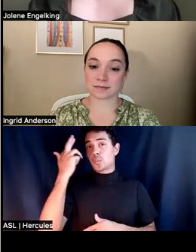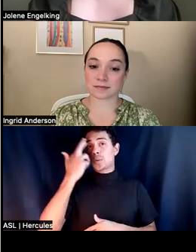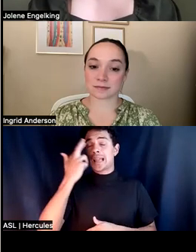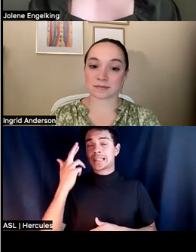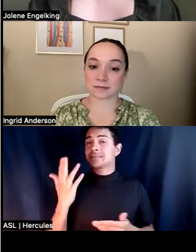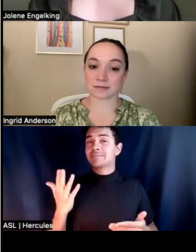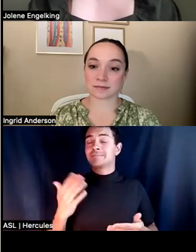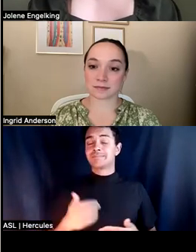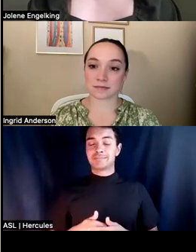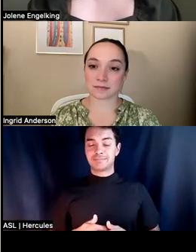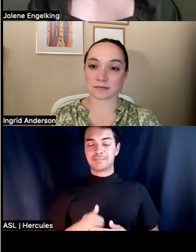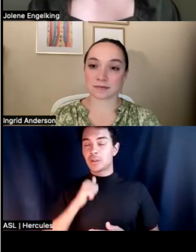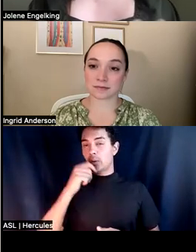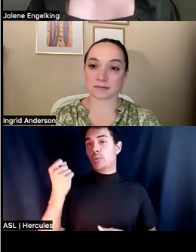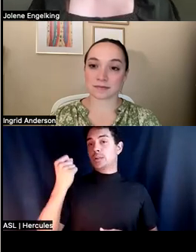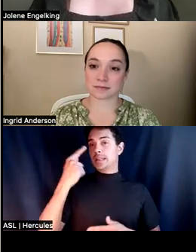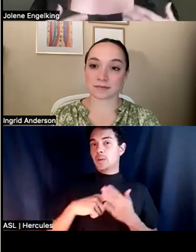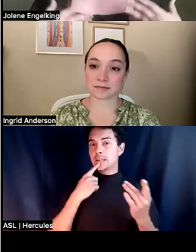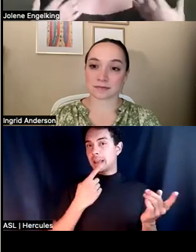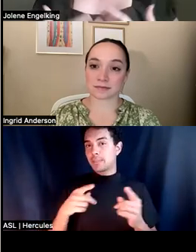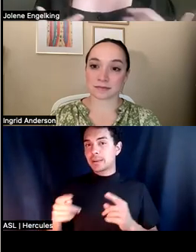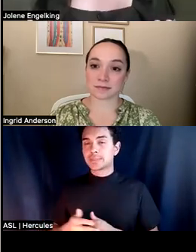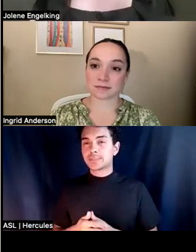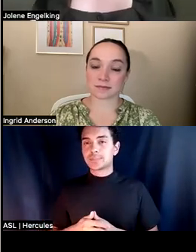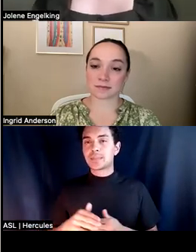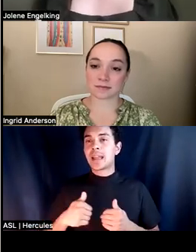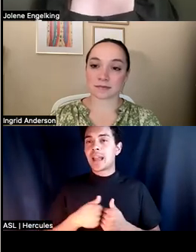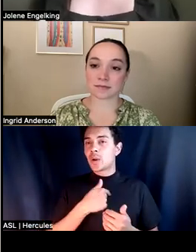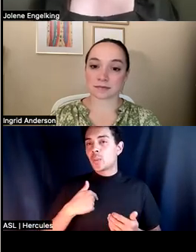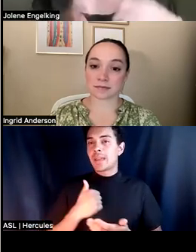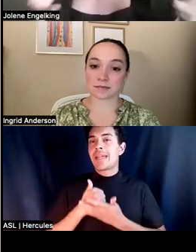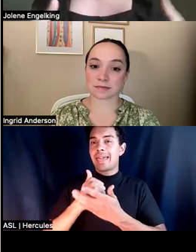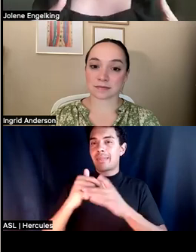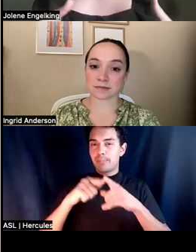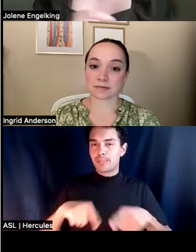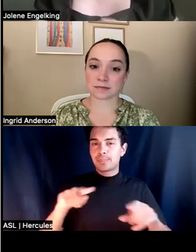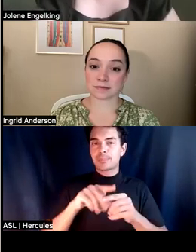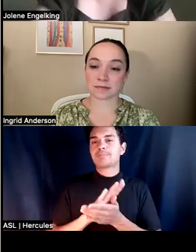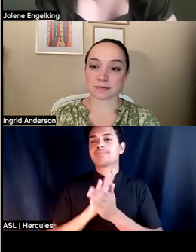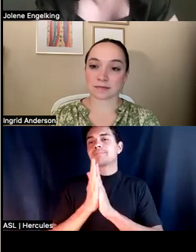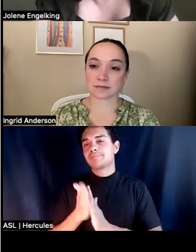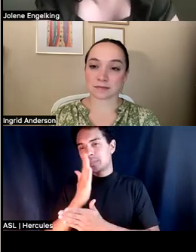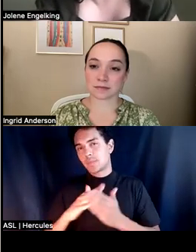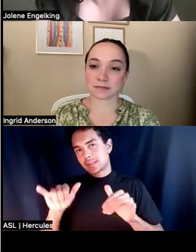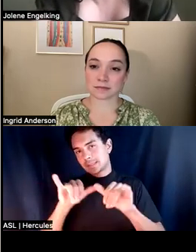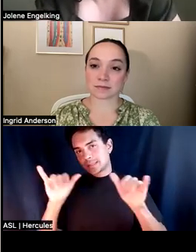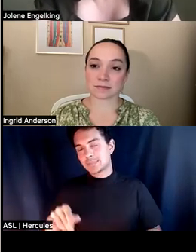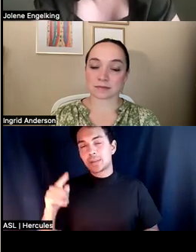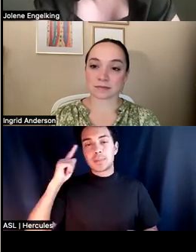or that I don't even understand what's happening. And so how are we helping them be a part of the system? Thinking about mental